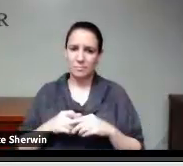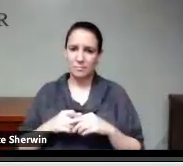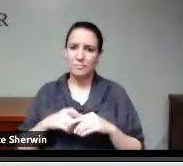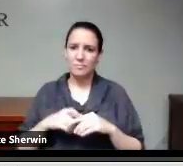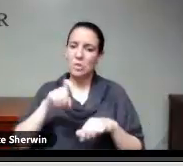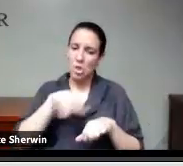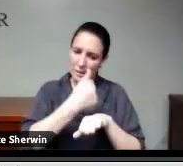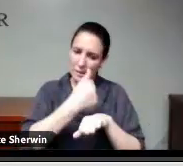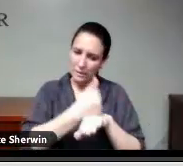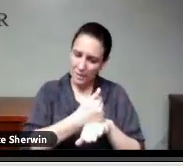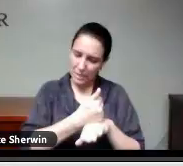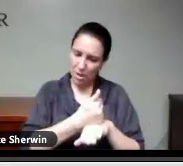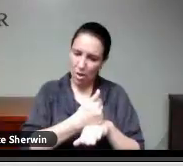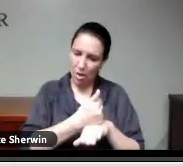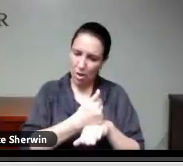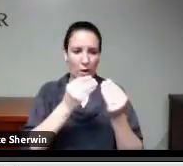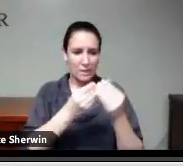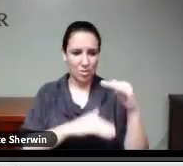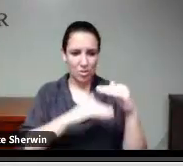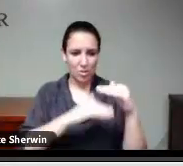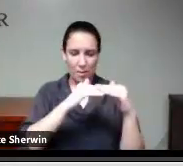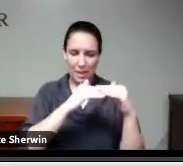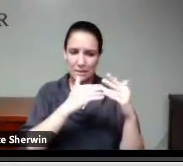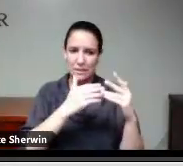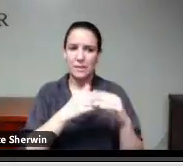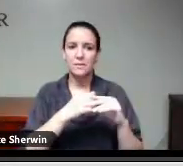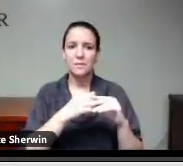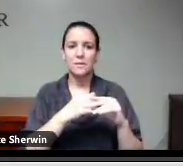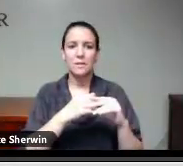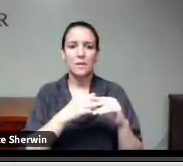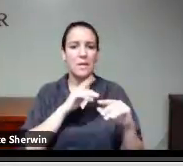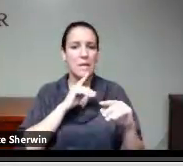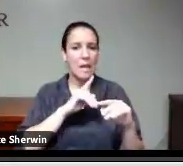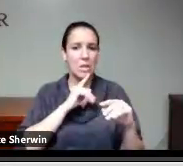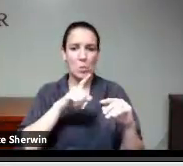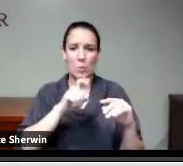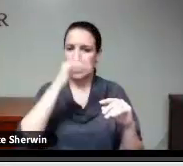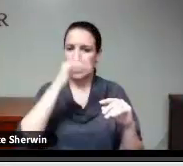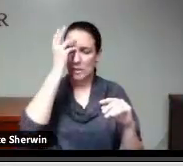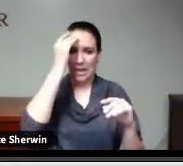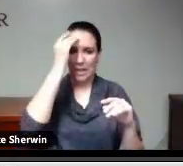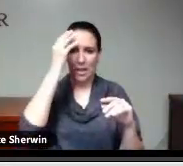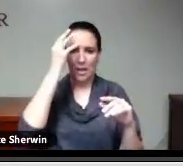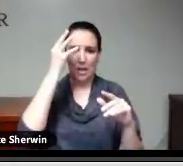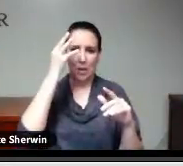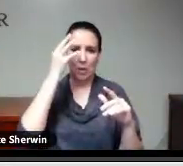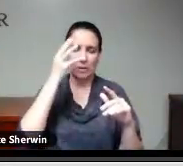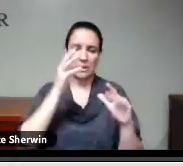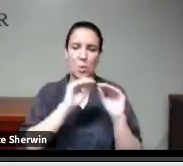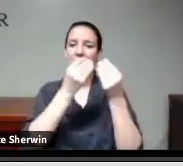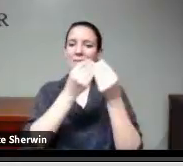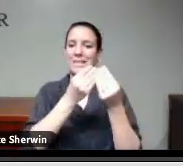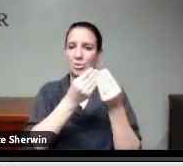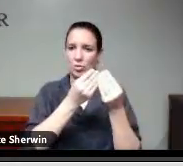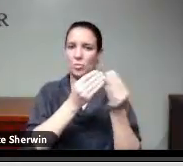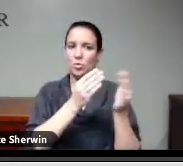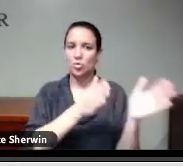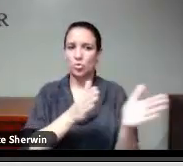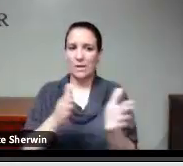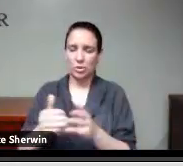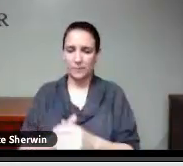organizational capacity and thinking about the overall organizational strategy. When it